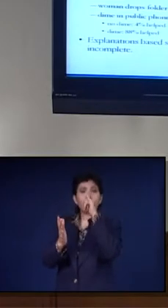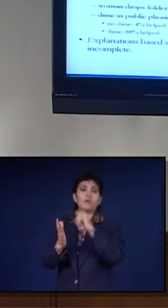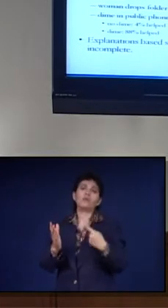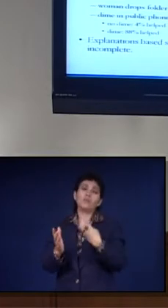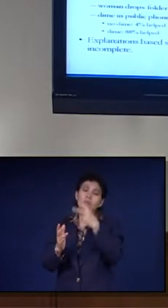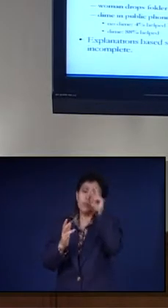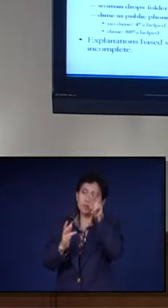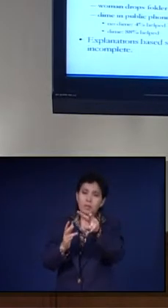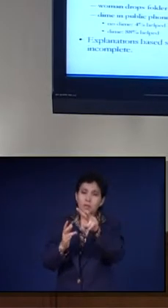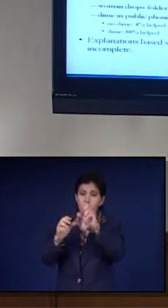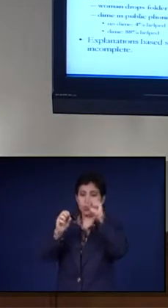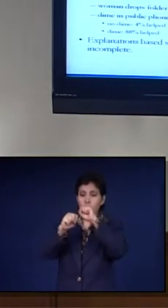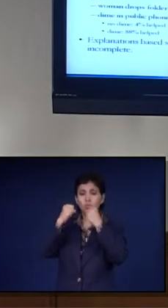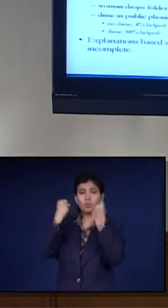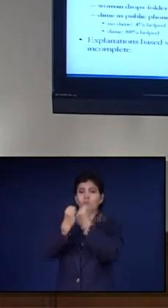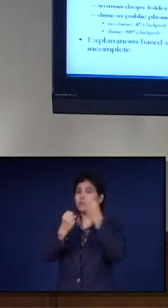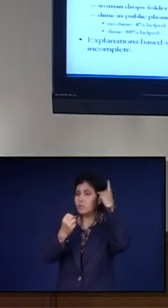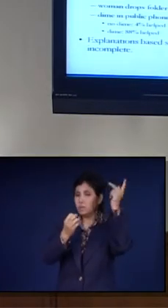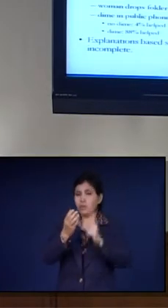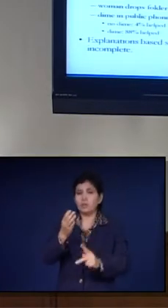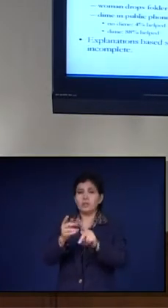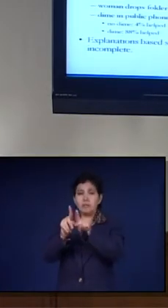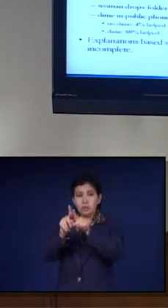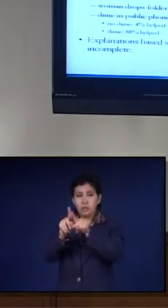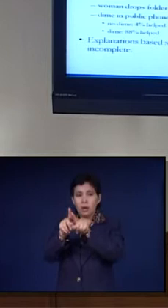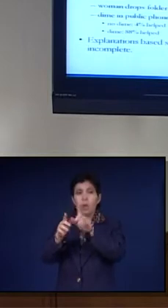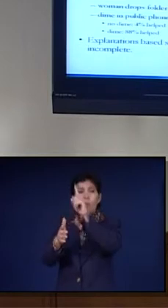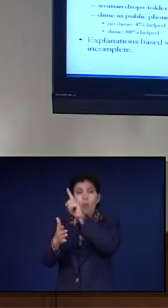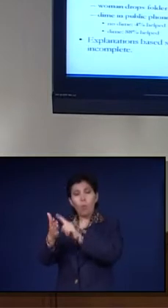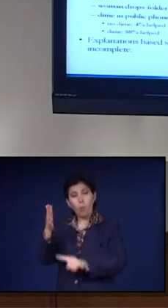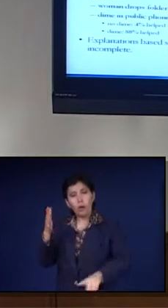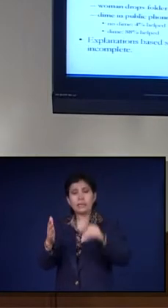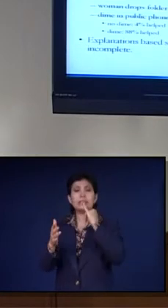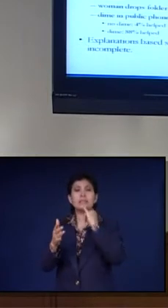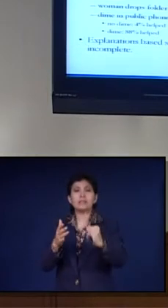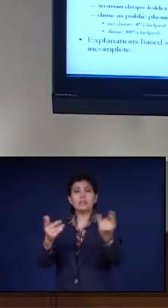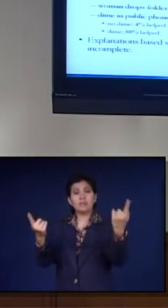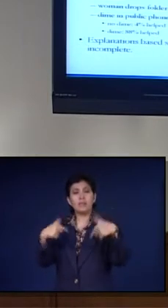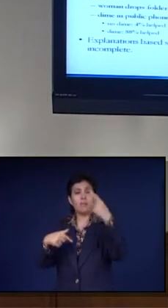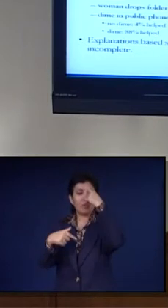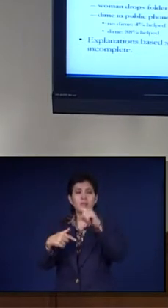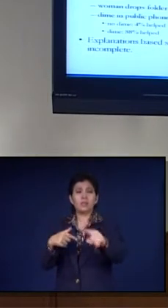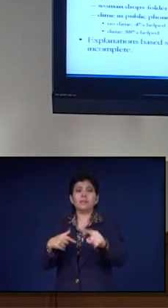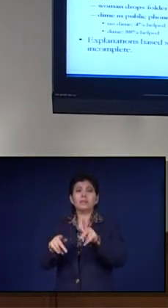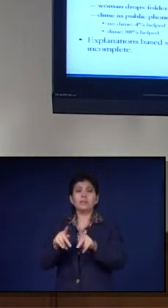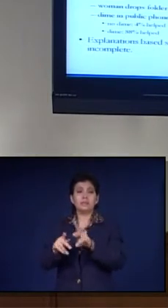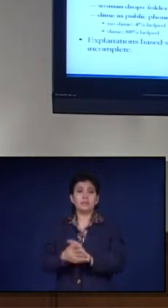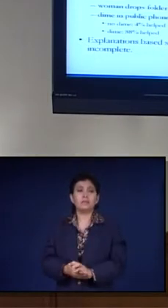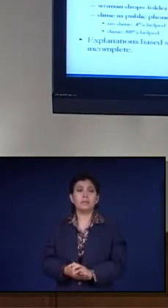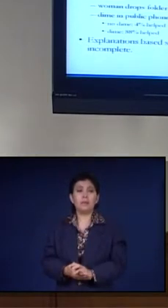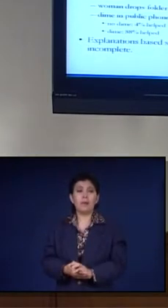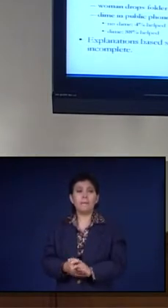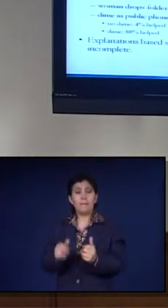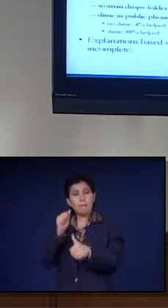terms of social psychology to determine what is the outcome of the person and the cause of the person.